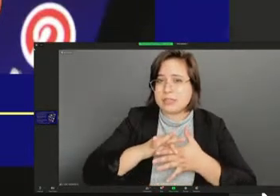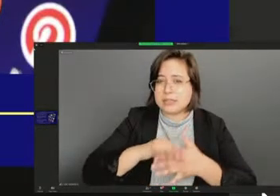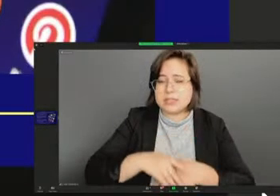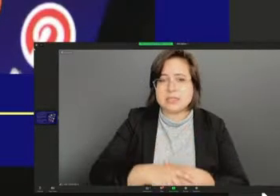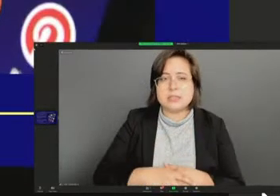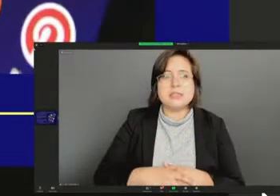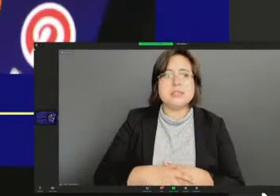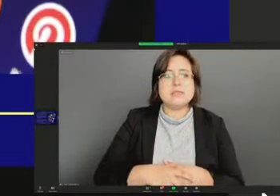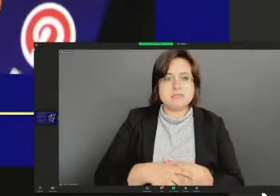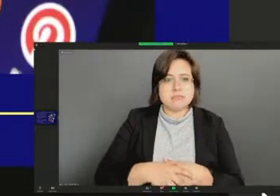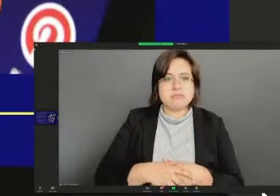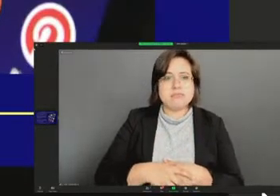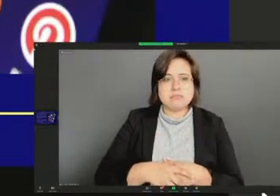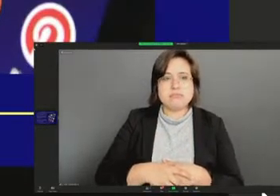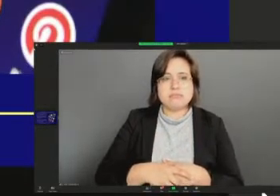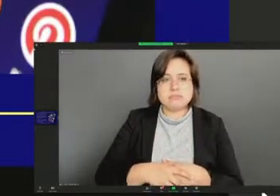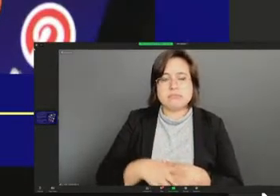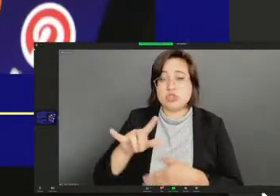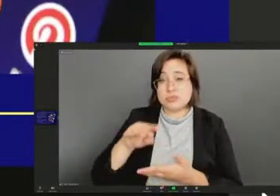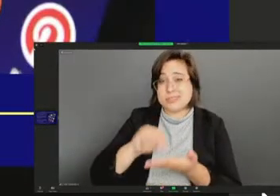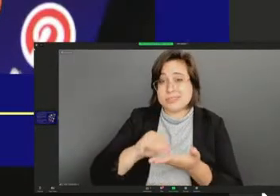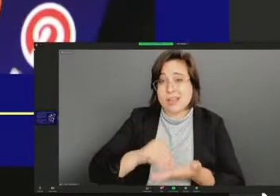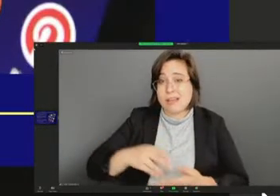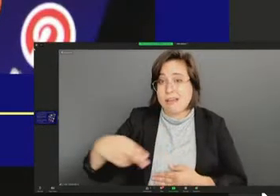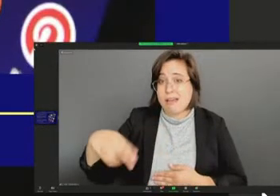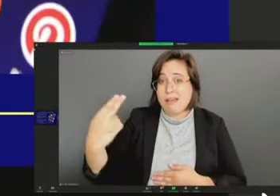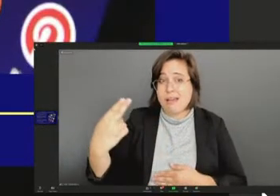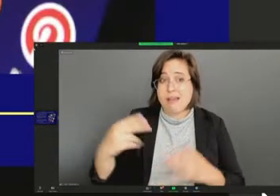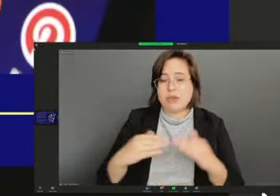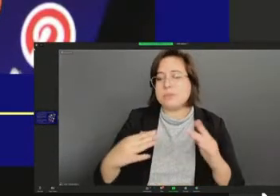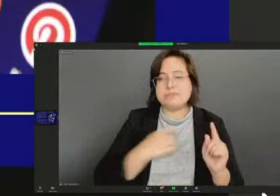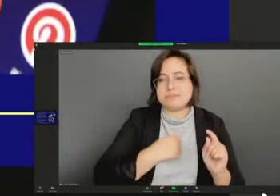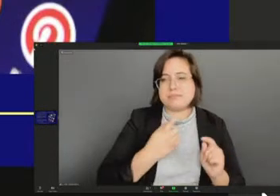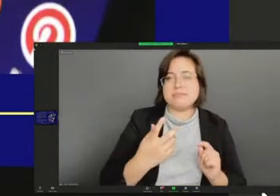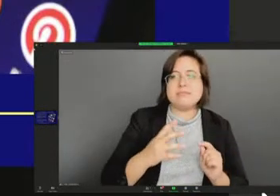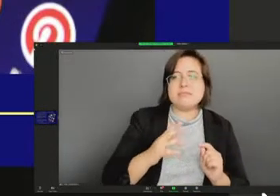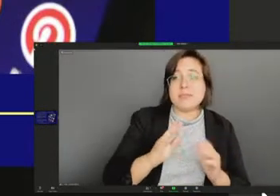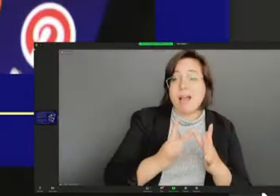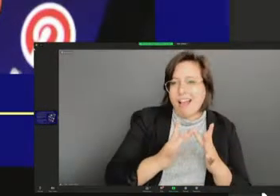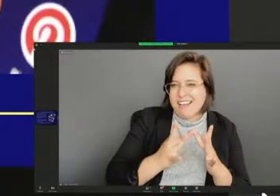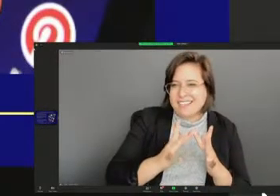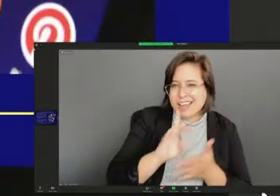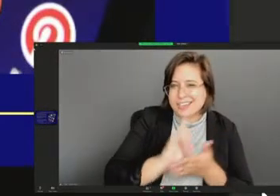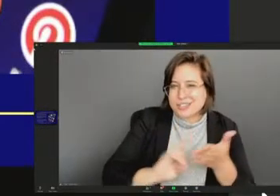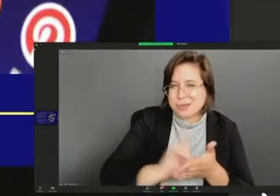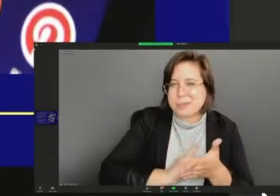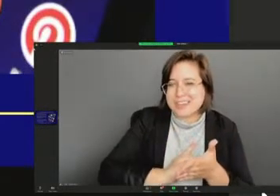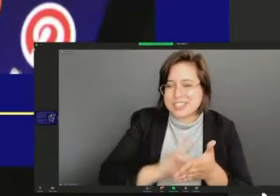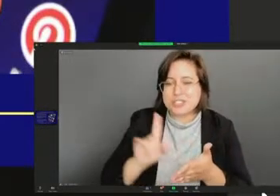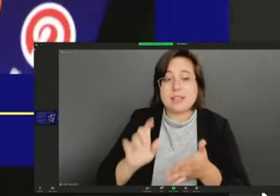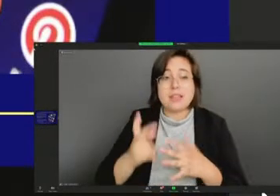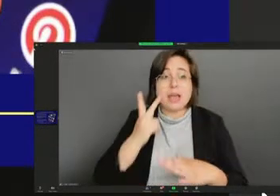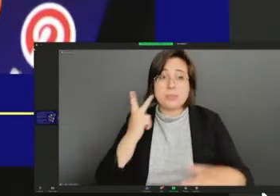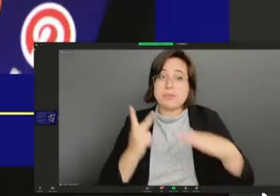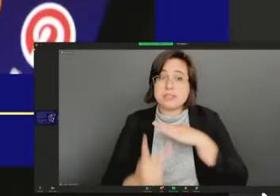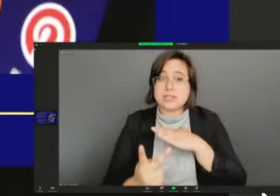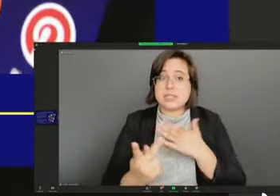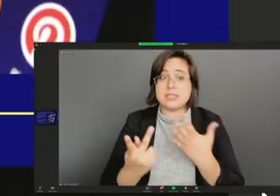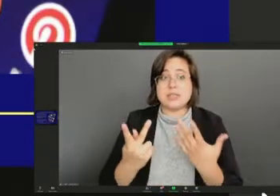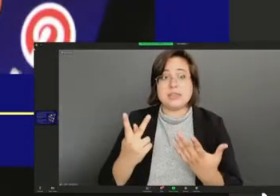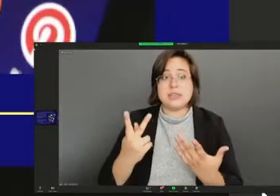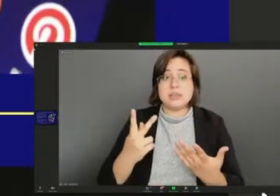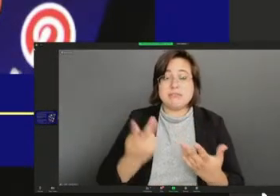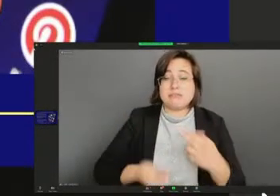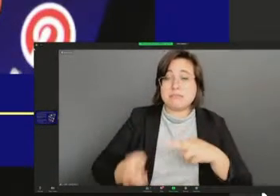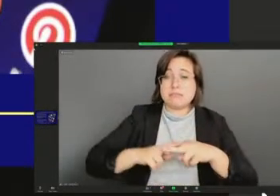to document that high levels of online discrimination predicted increased risk of depressive symptoms and